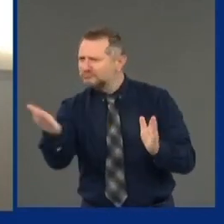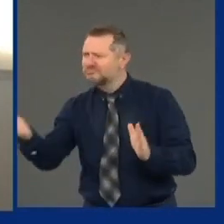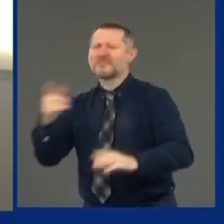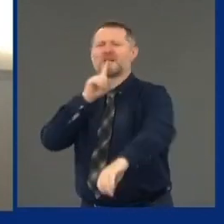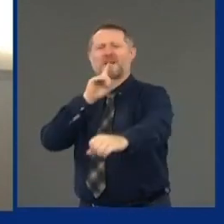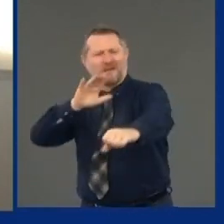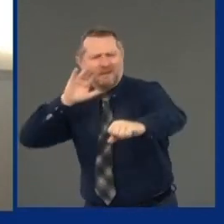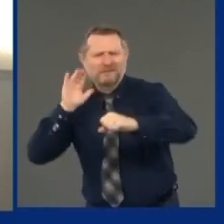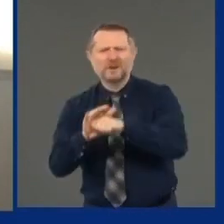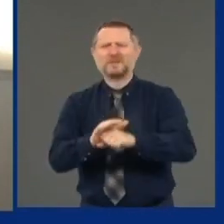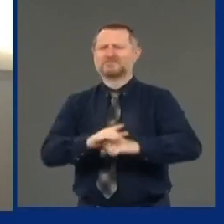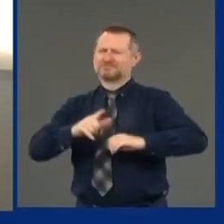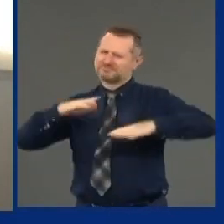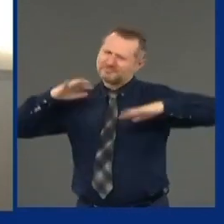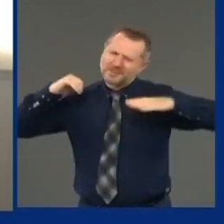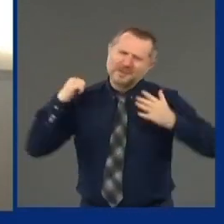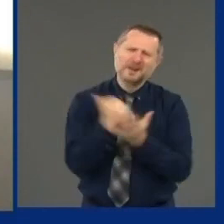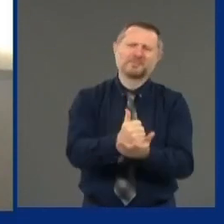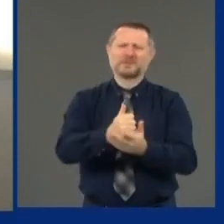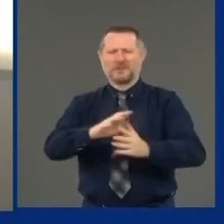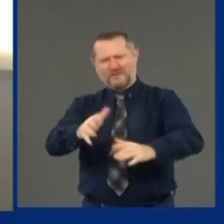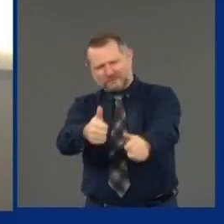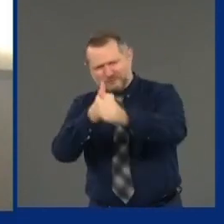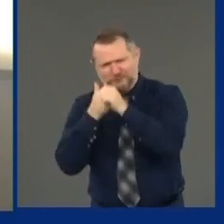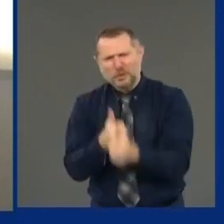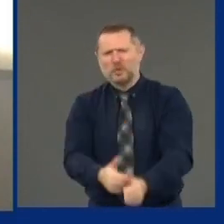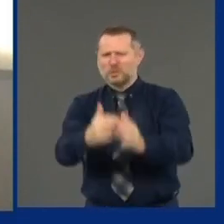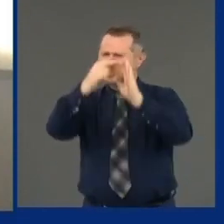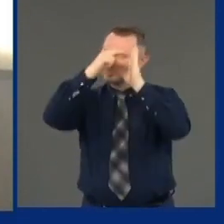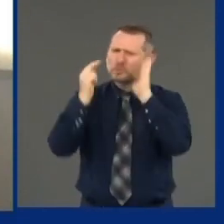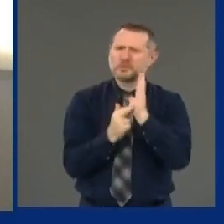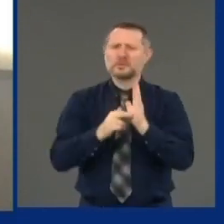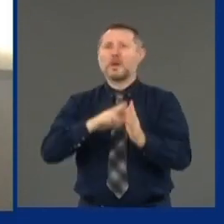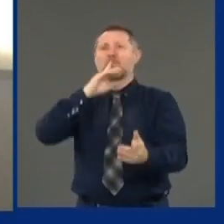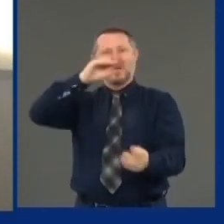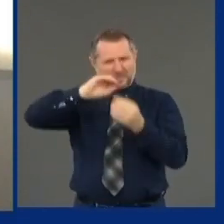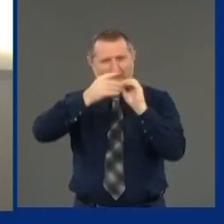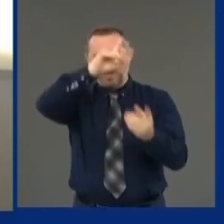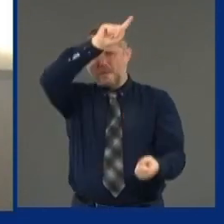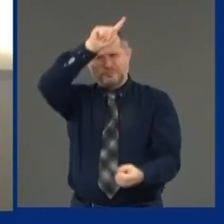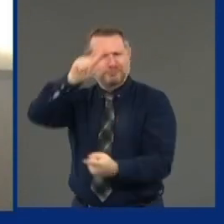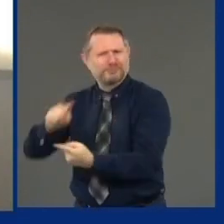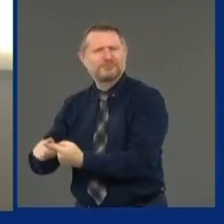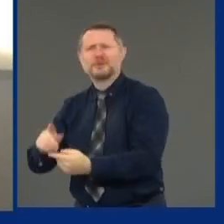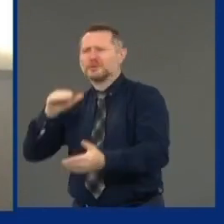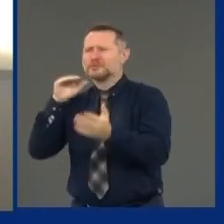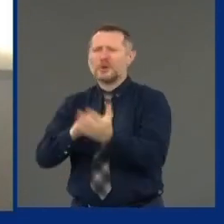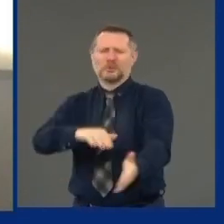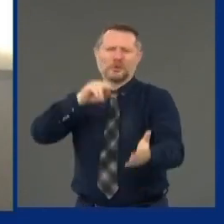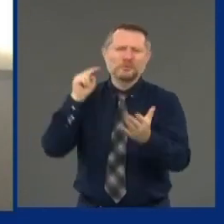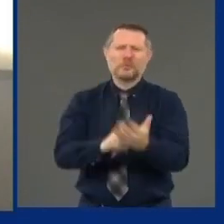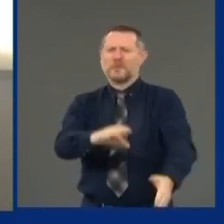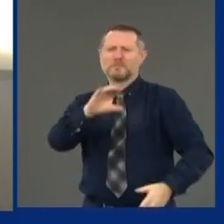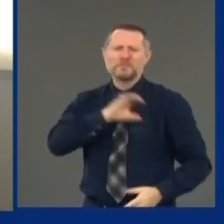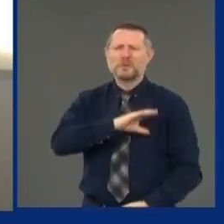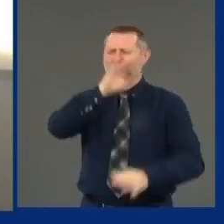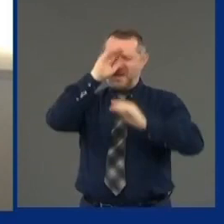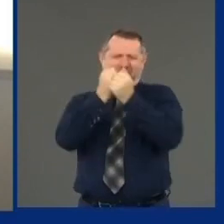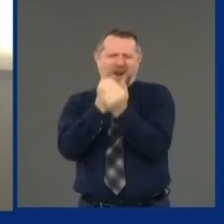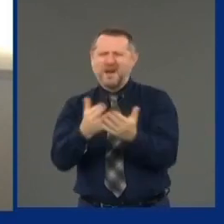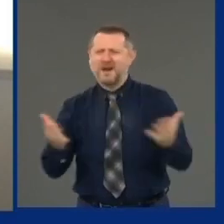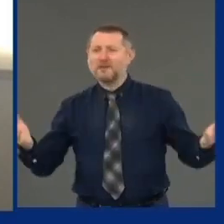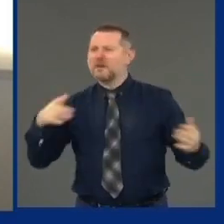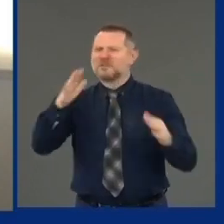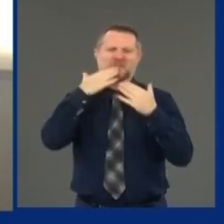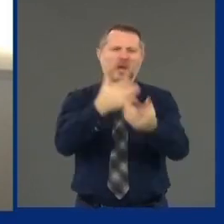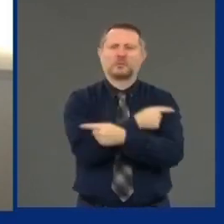in flattening the curve, and all of those extraordinarily heroic frontline workers have been a real inspiration to all of us. Thank you. Let me know when you